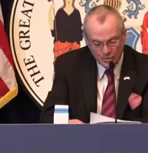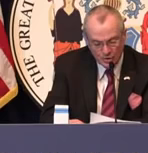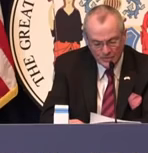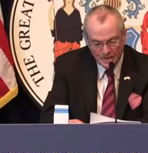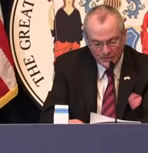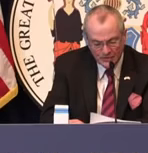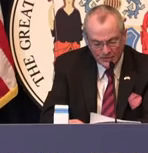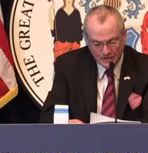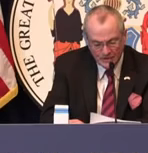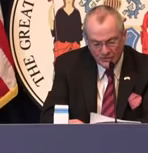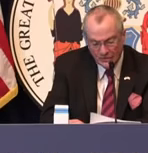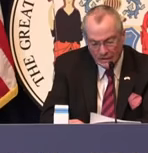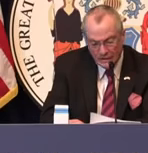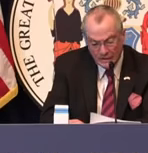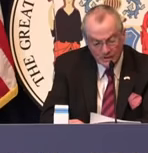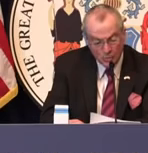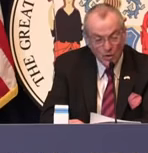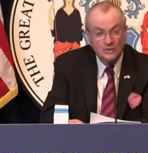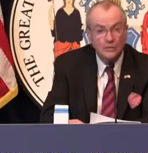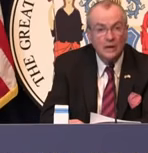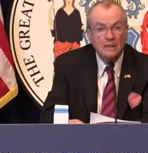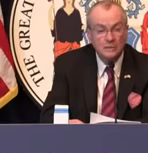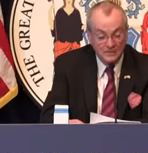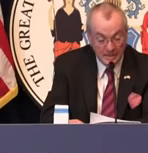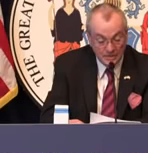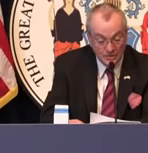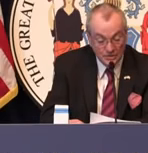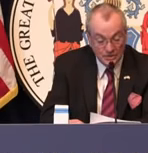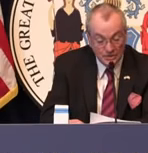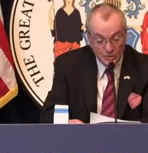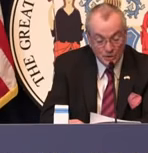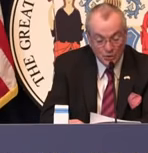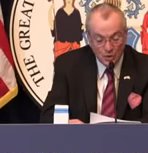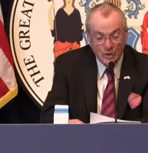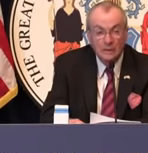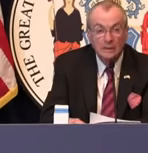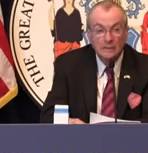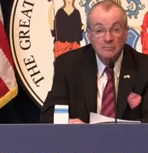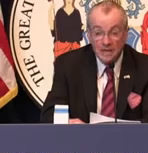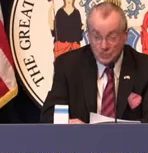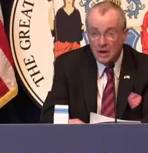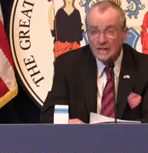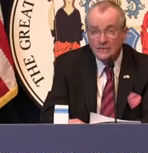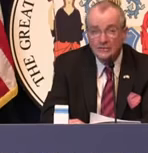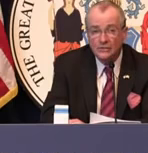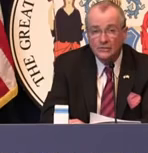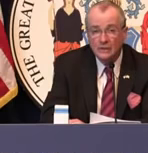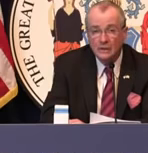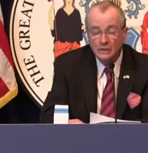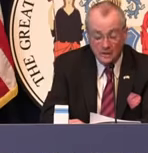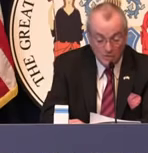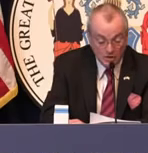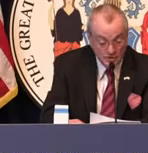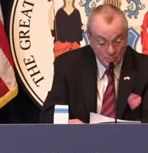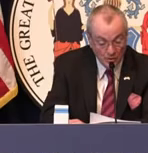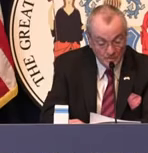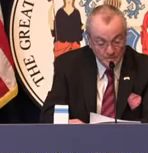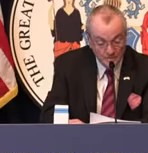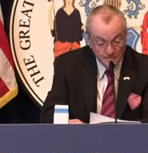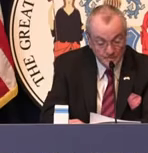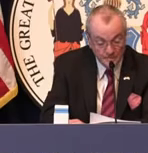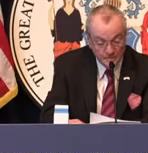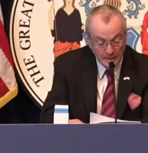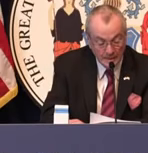our long-term care facilities and to work directly with the industry to ensure best practices across the